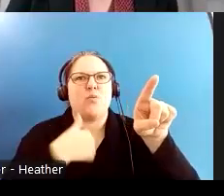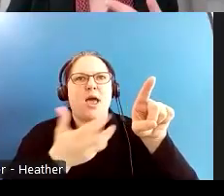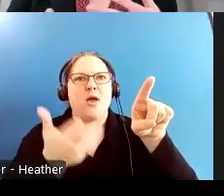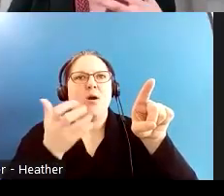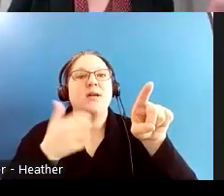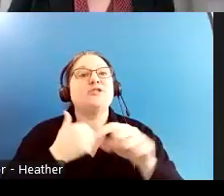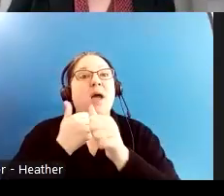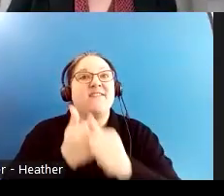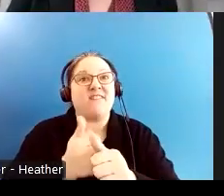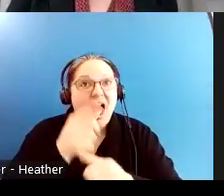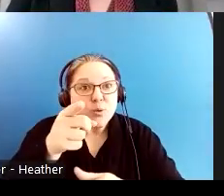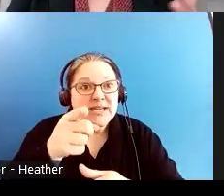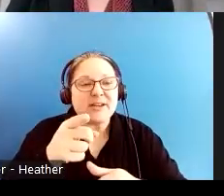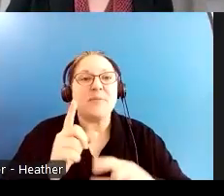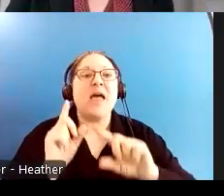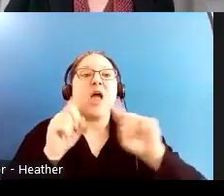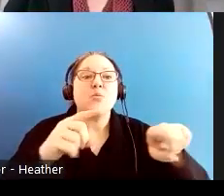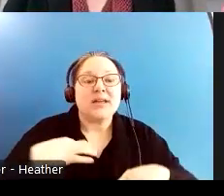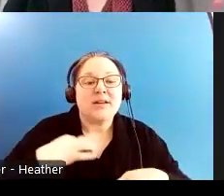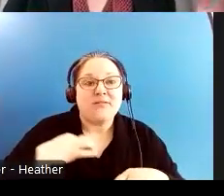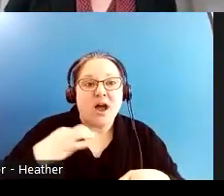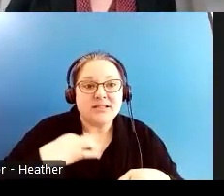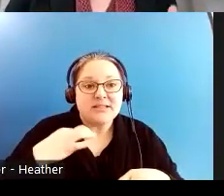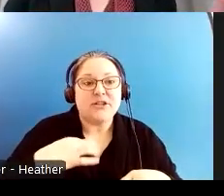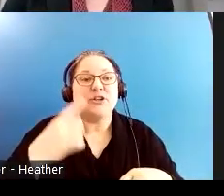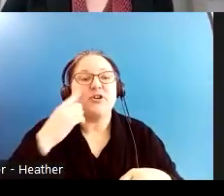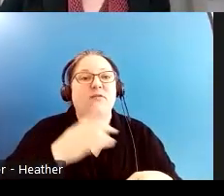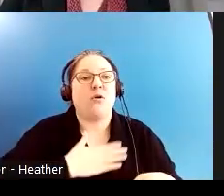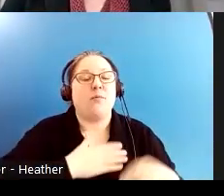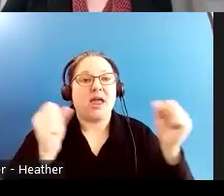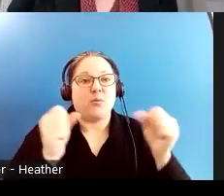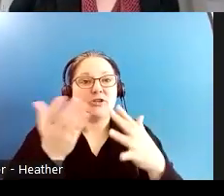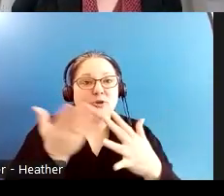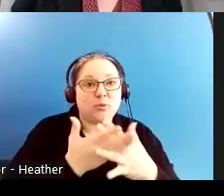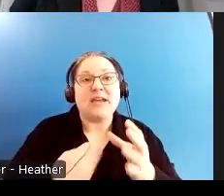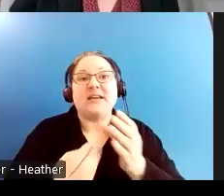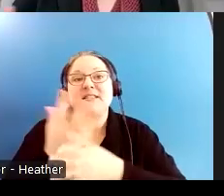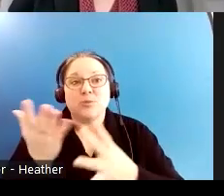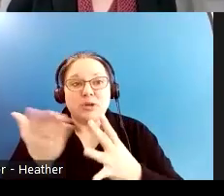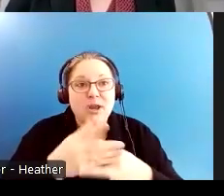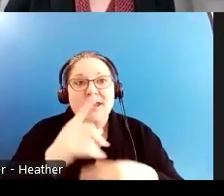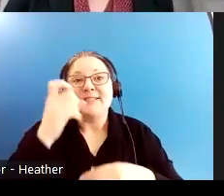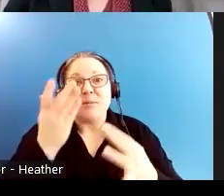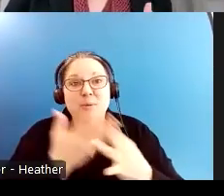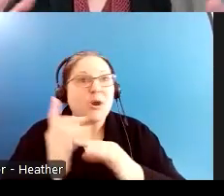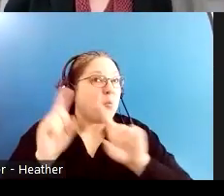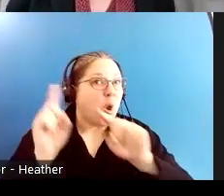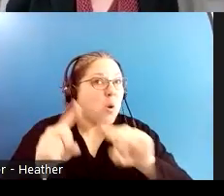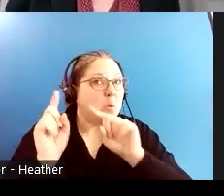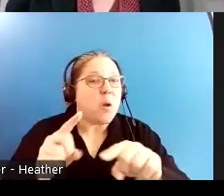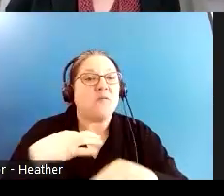to Pittsburgh, went there volunteering for my winter break, spring break, and then summer break. And then after I graduated college, I